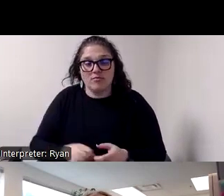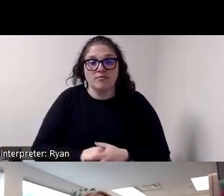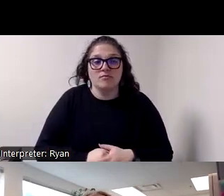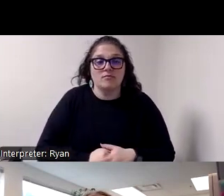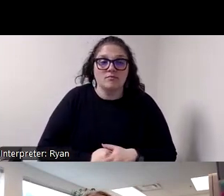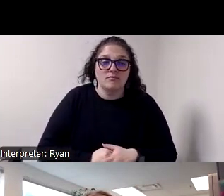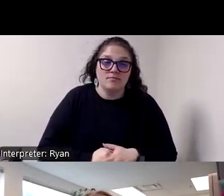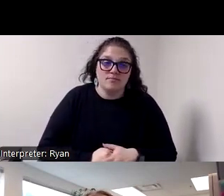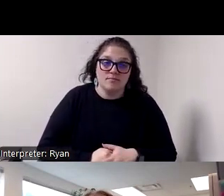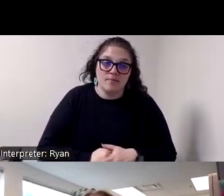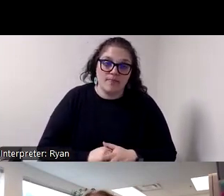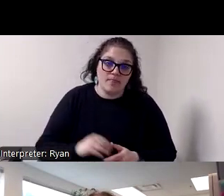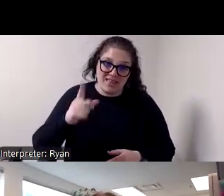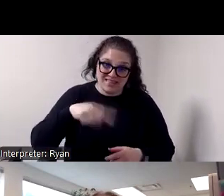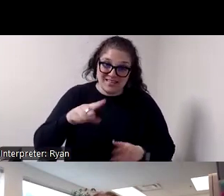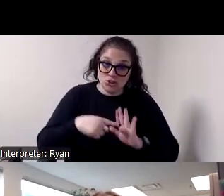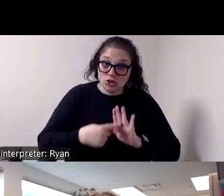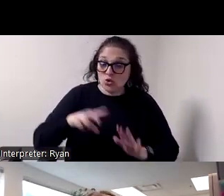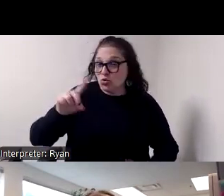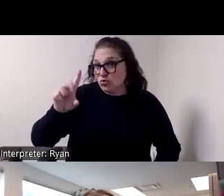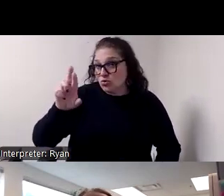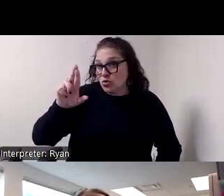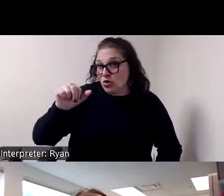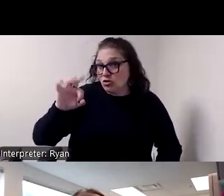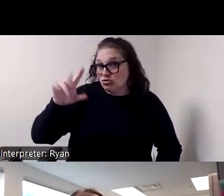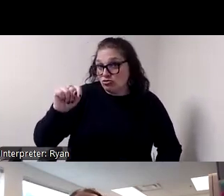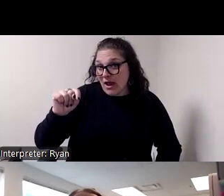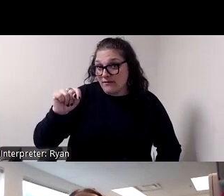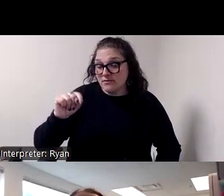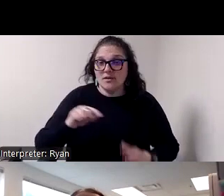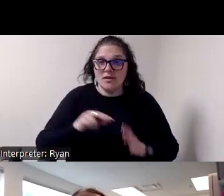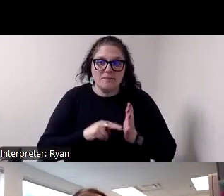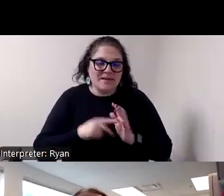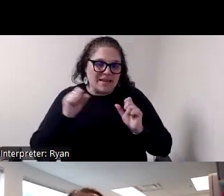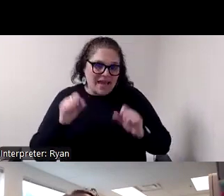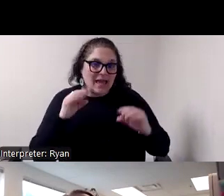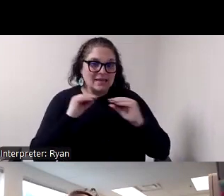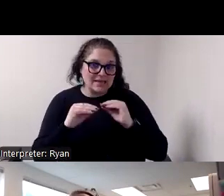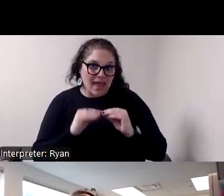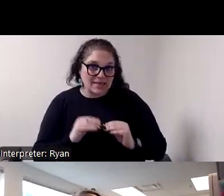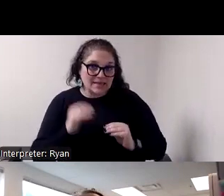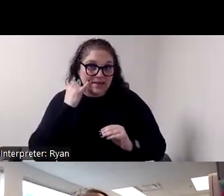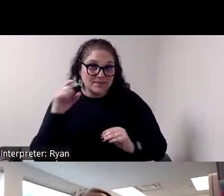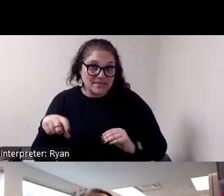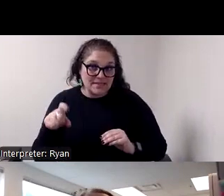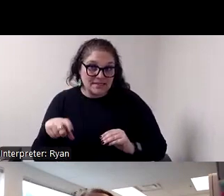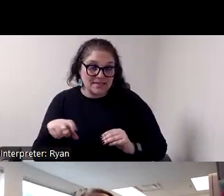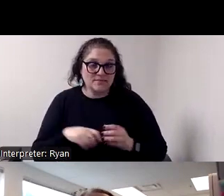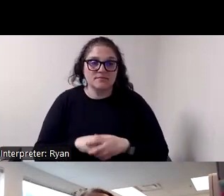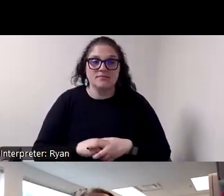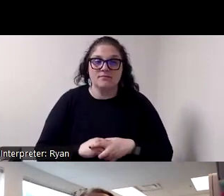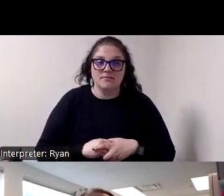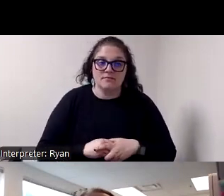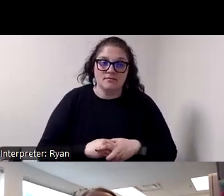this timesheet is showing in draft status, which means that I can go ahead and make any edits to it as I see fit. So this is